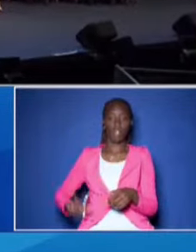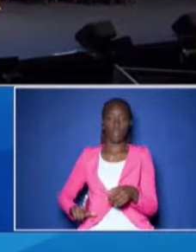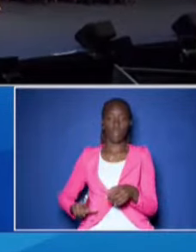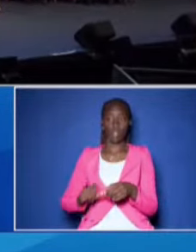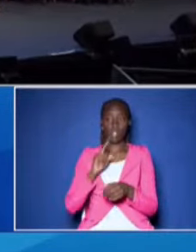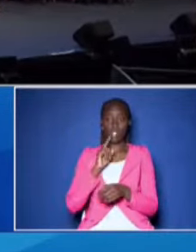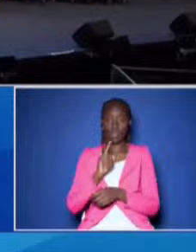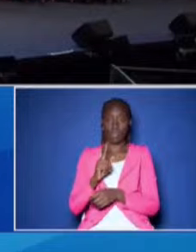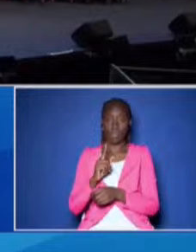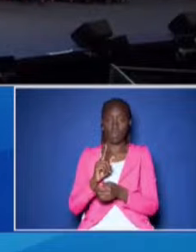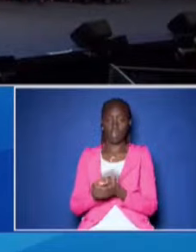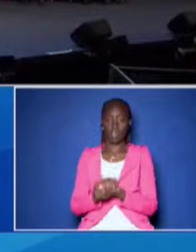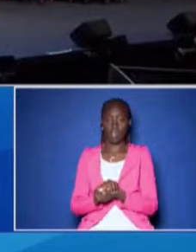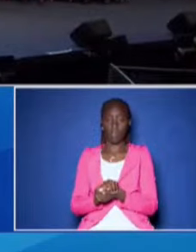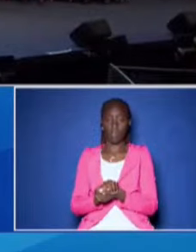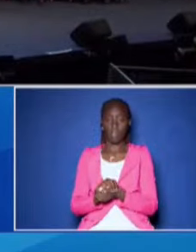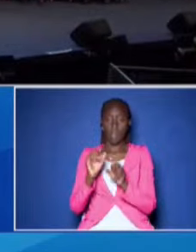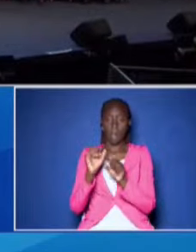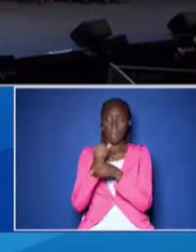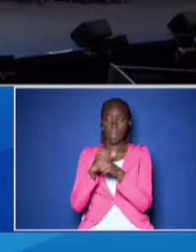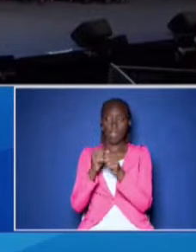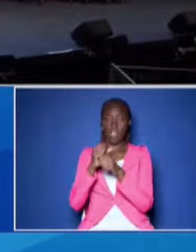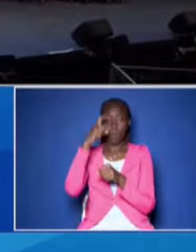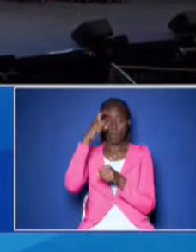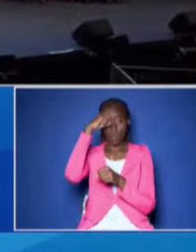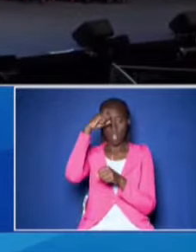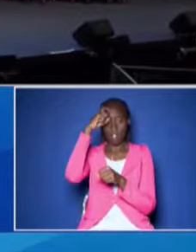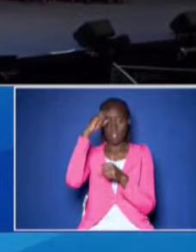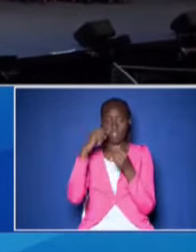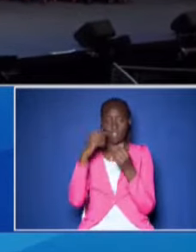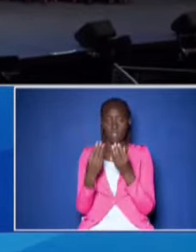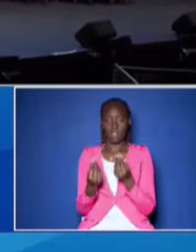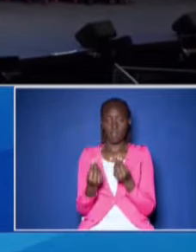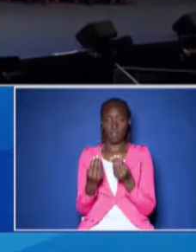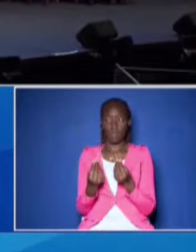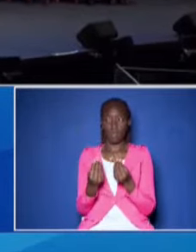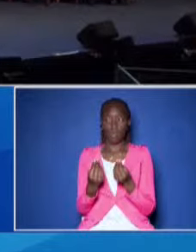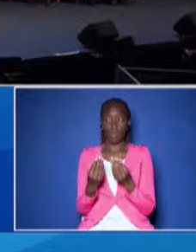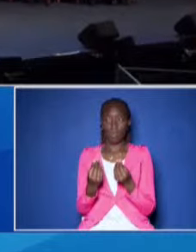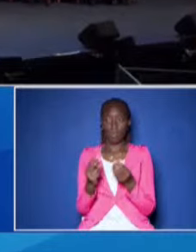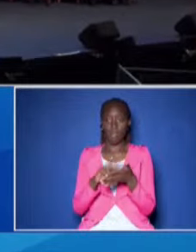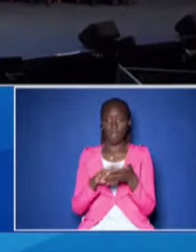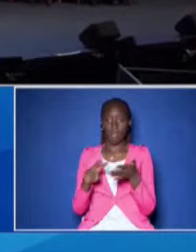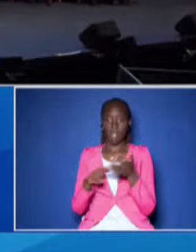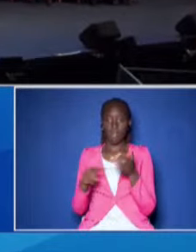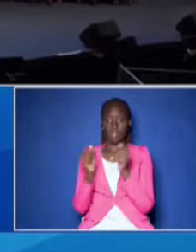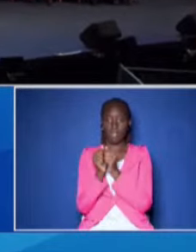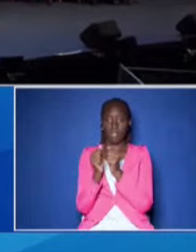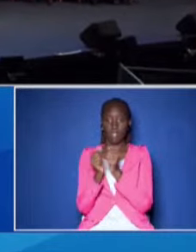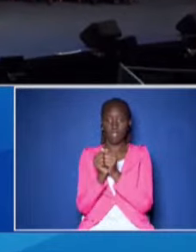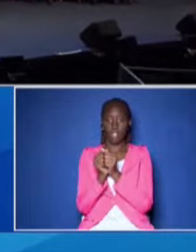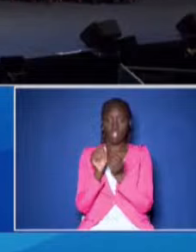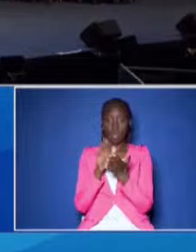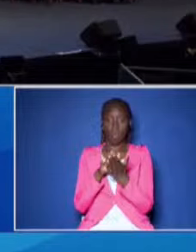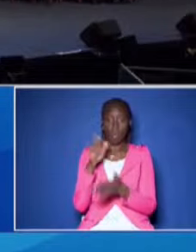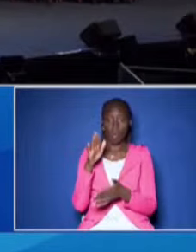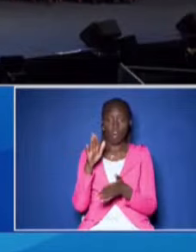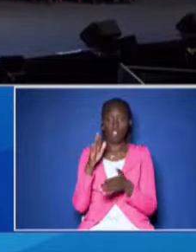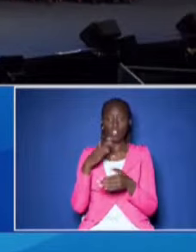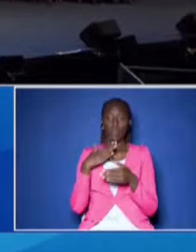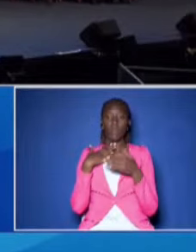is sure making wise the simple verse 10 more to be